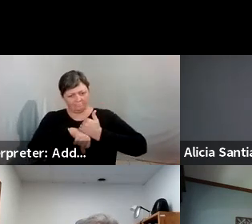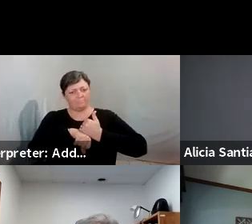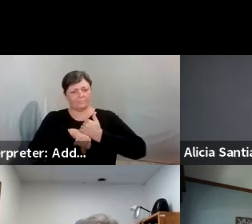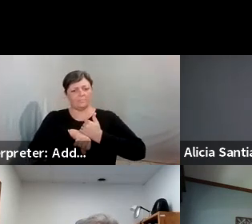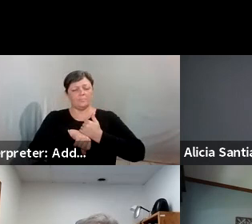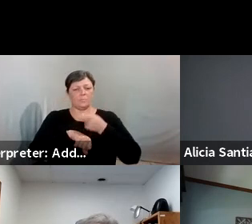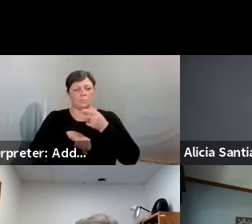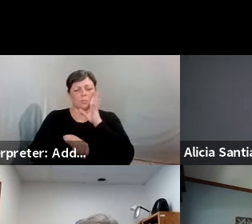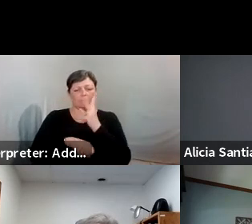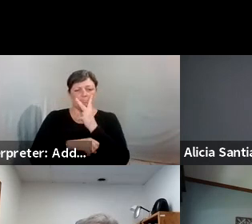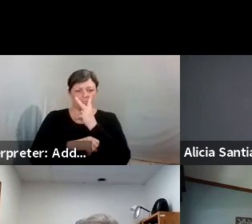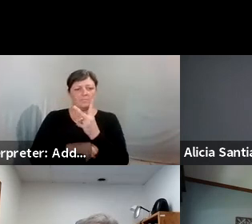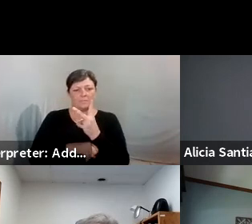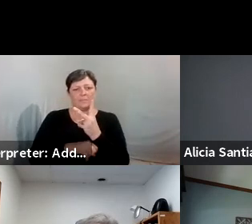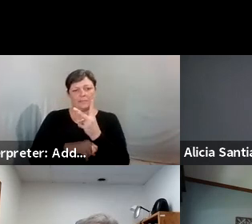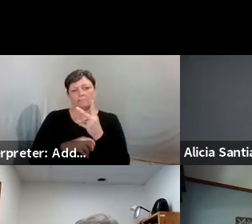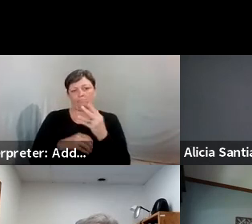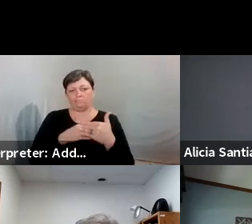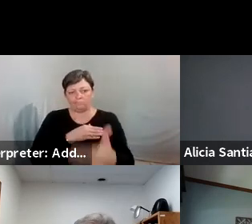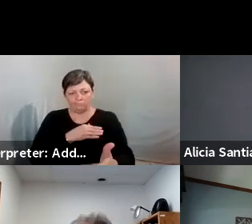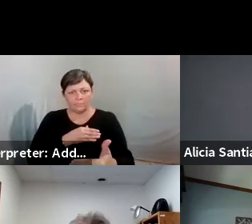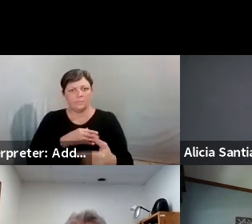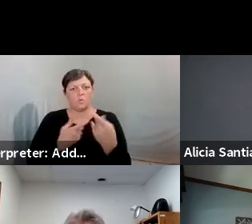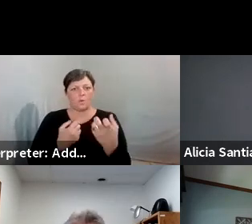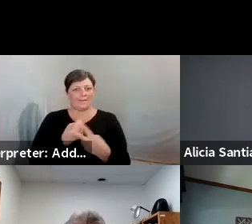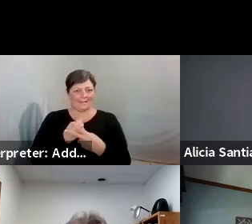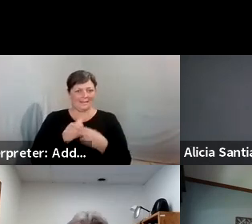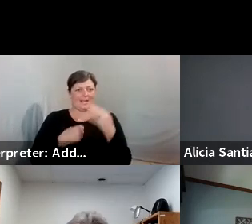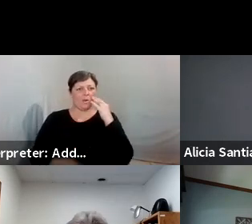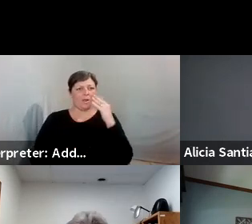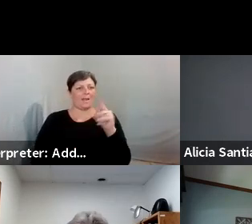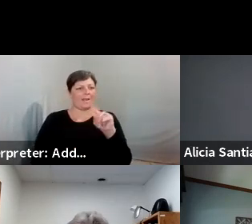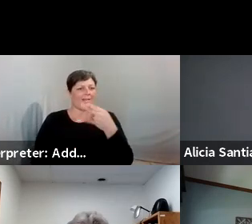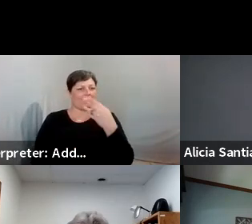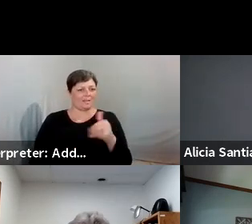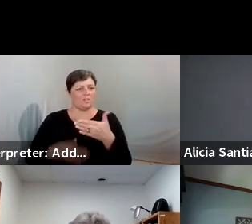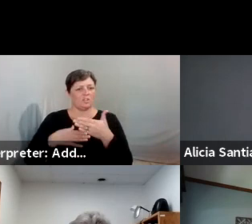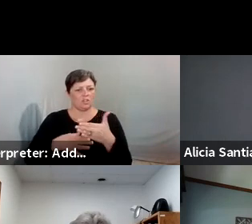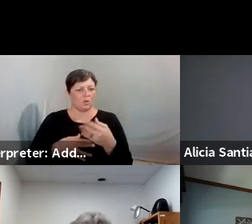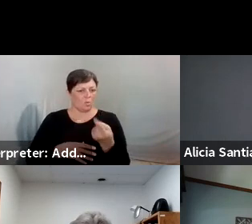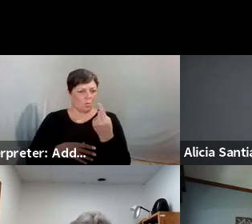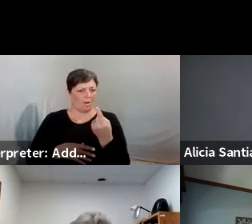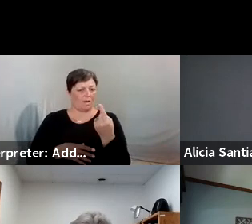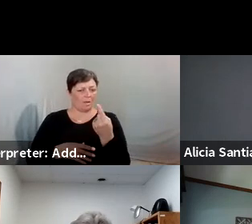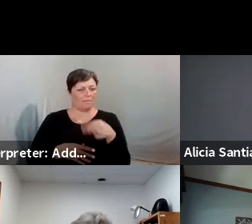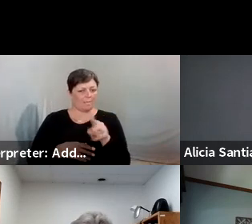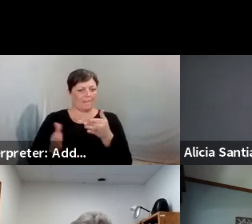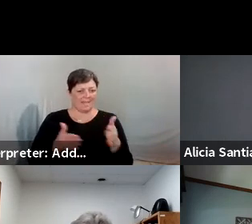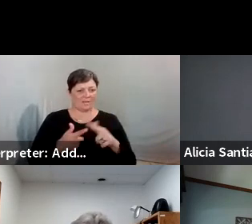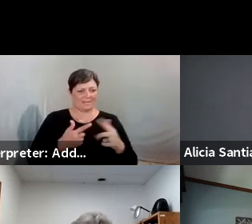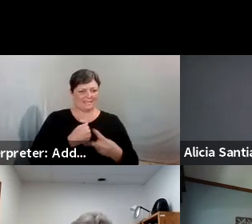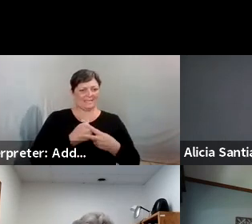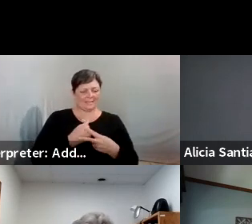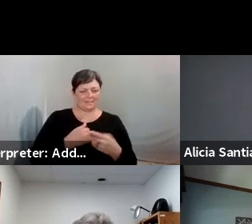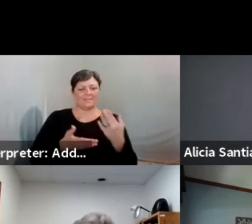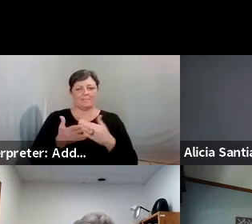are going to see going forward? Do you want to keep? I know Kathy shared one of theirs, and some